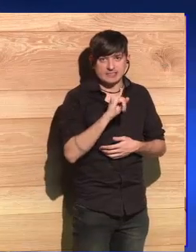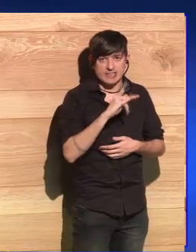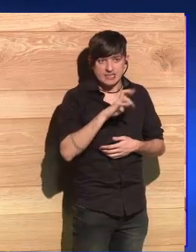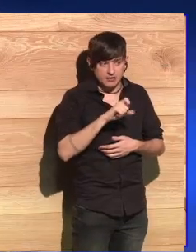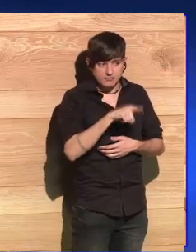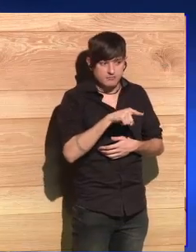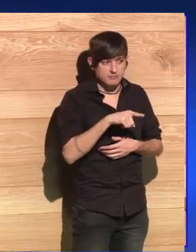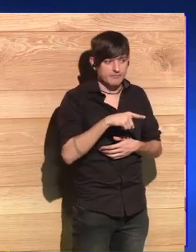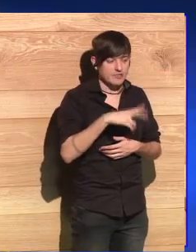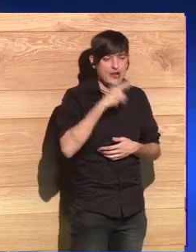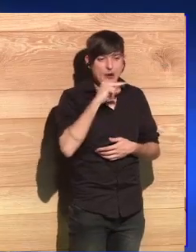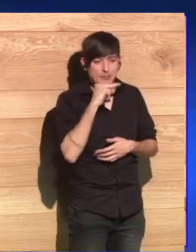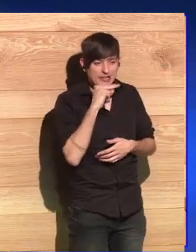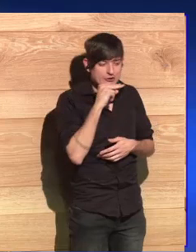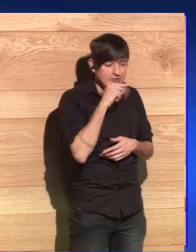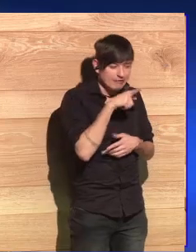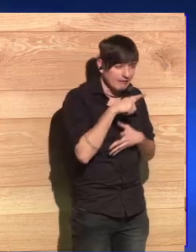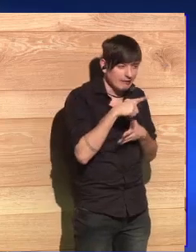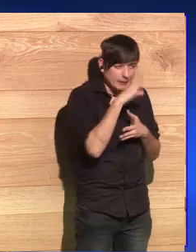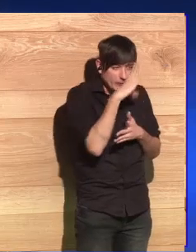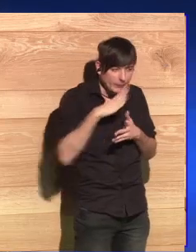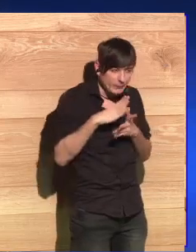sweaty $20 bills out of their